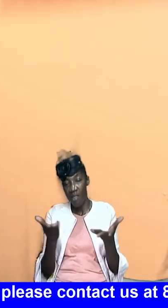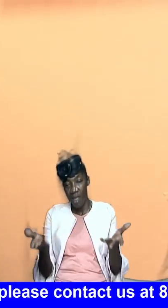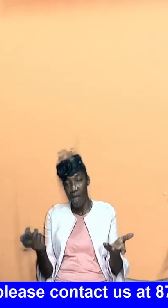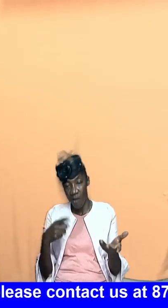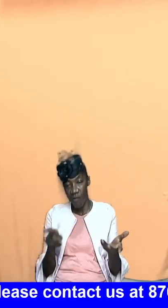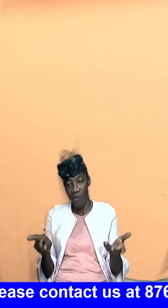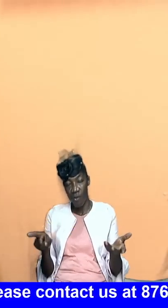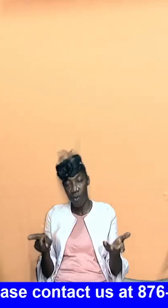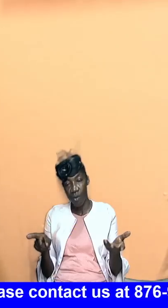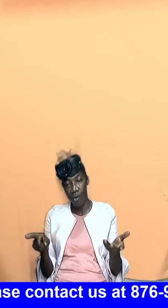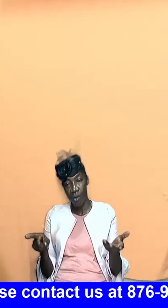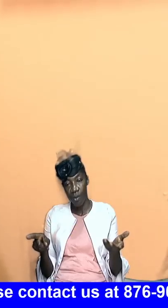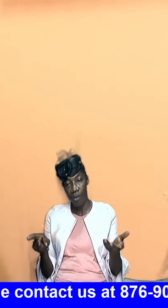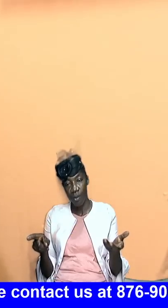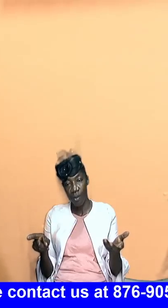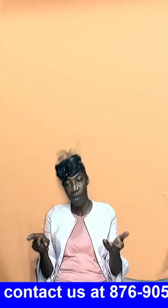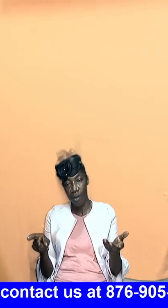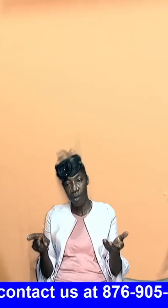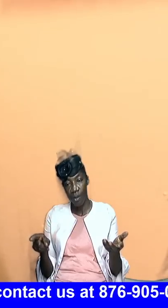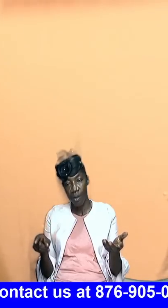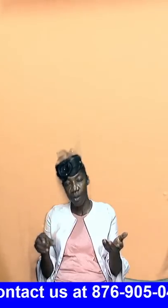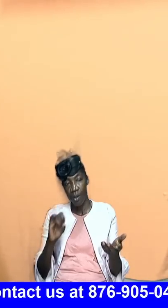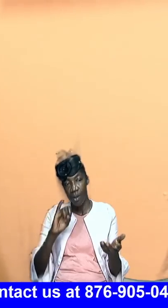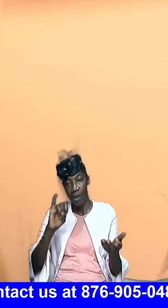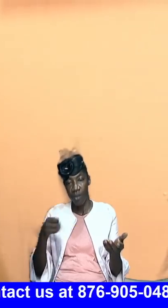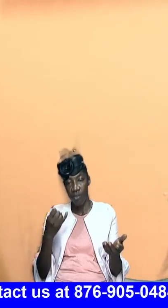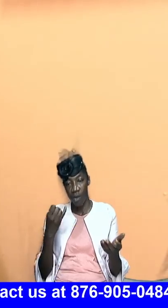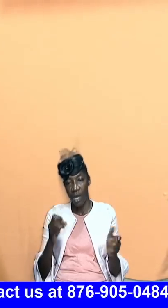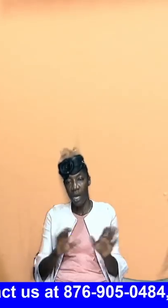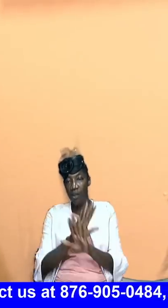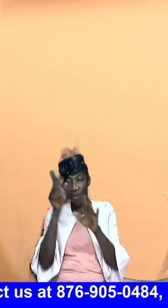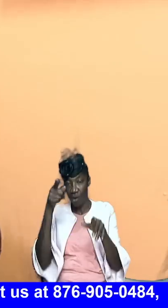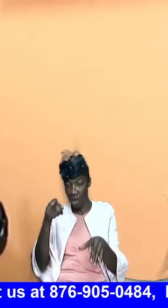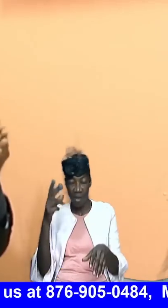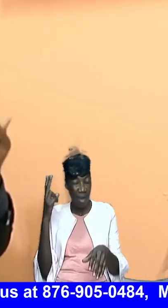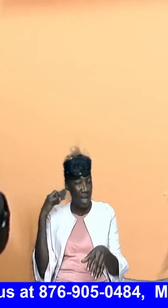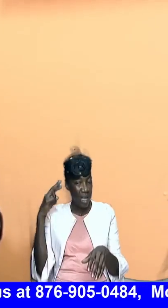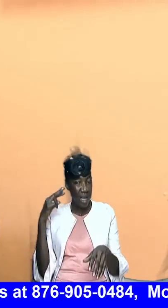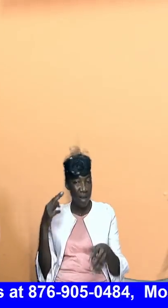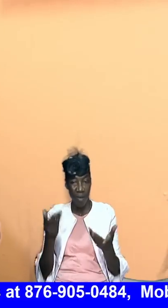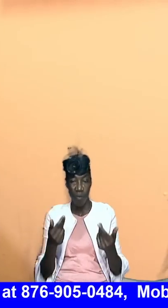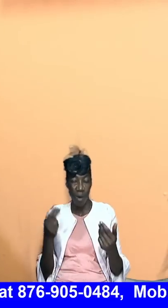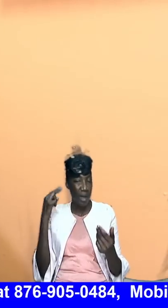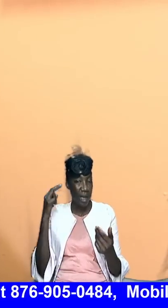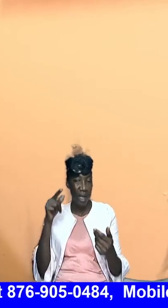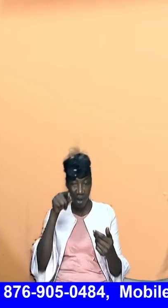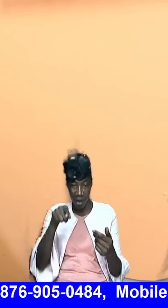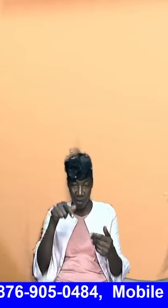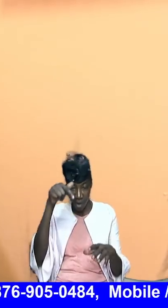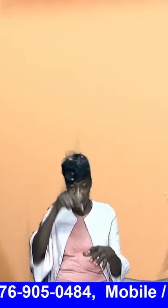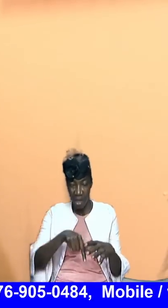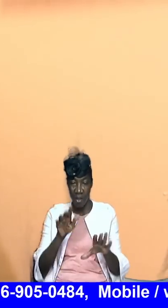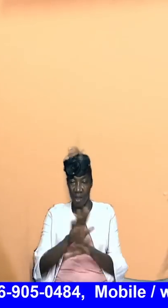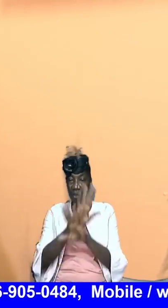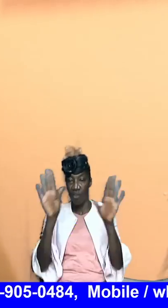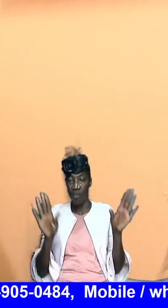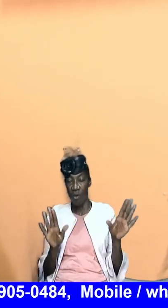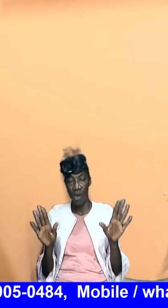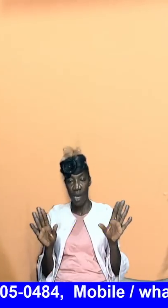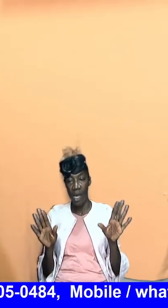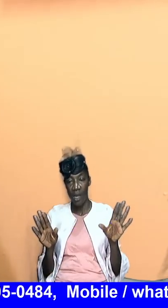for, I think the date is going to be in July, by Sunday you will hear. We want to hear from you this Sunday